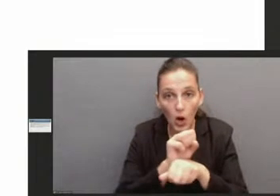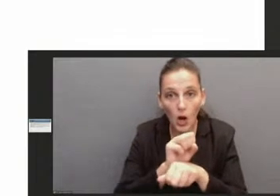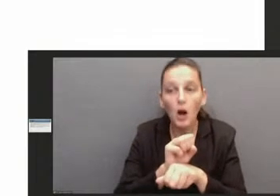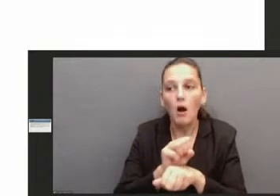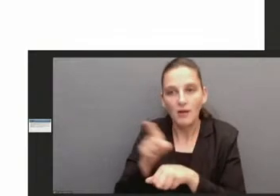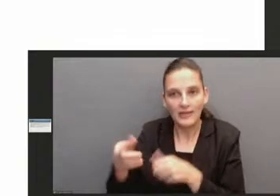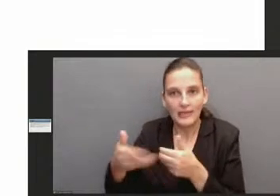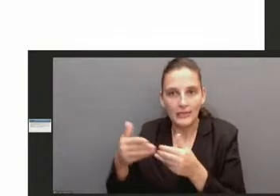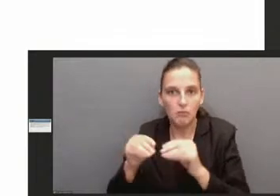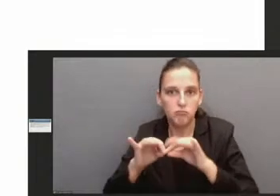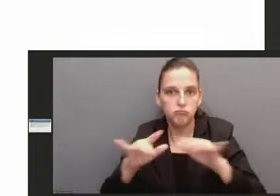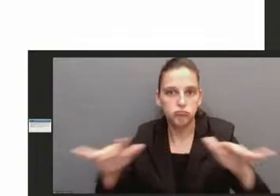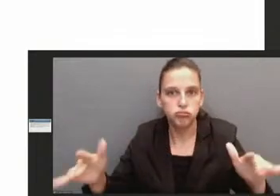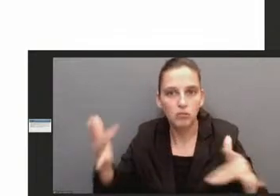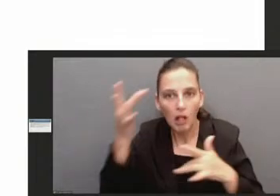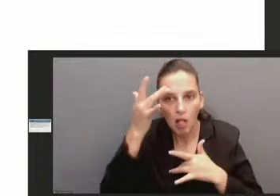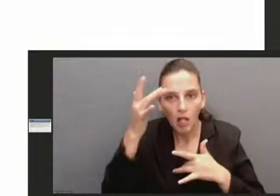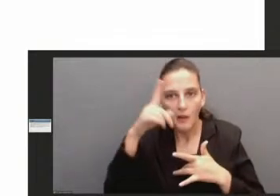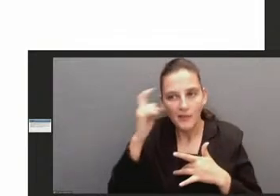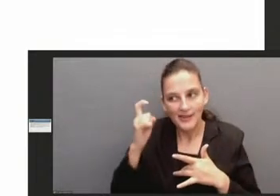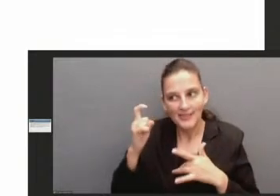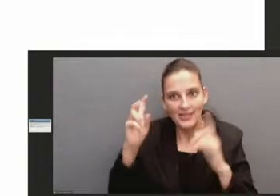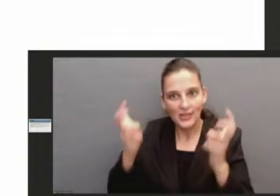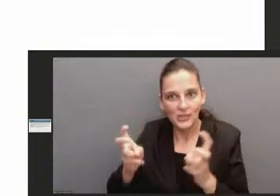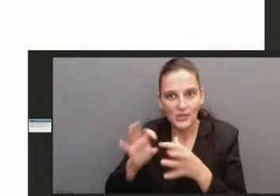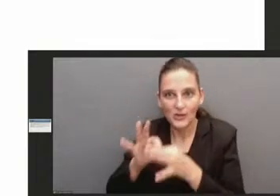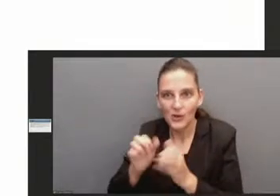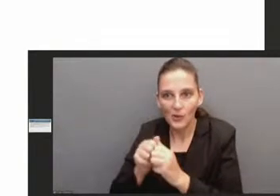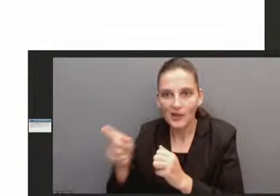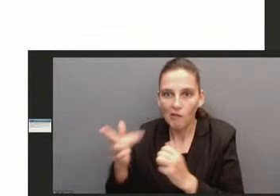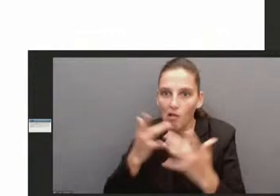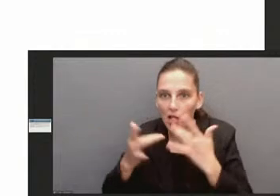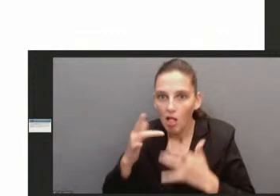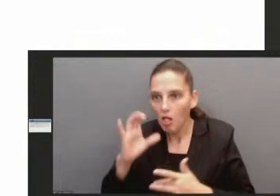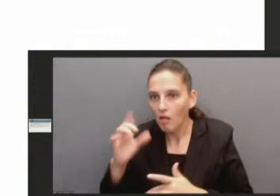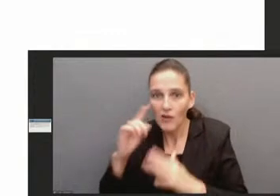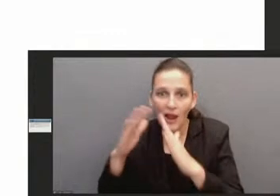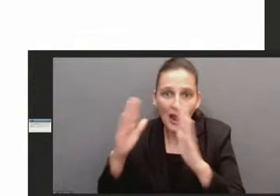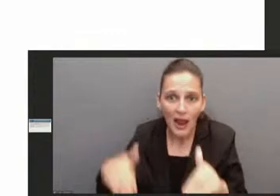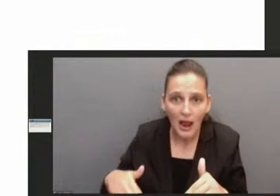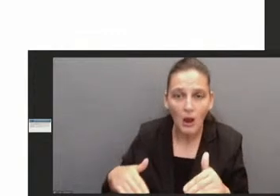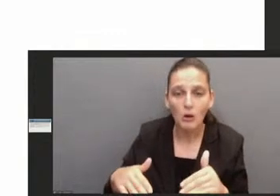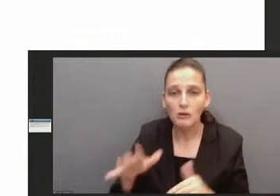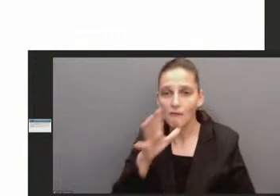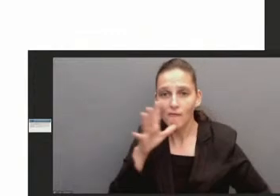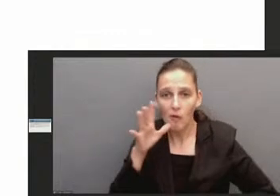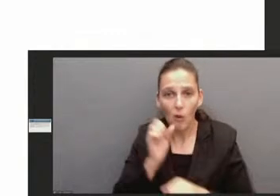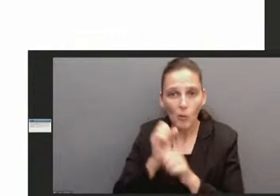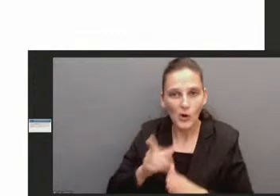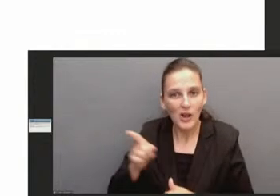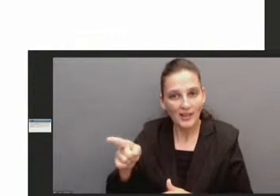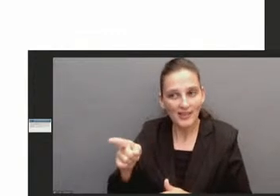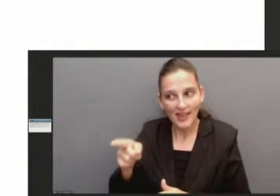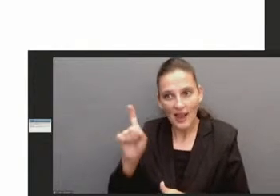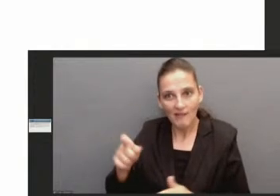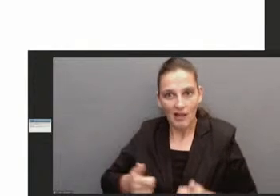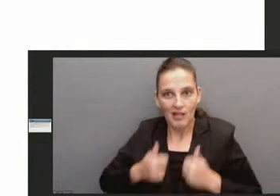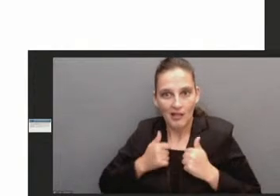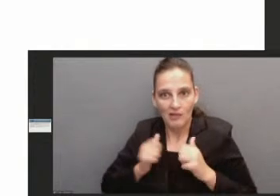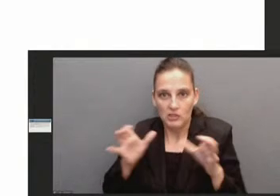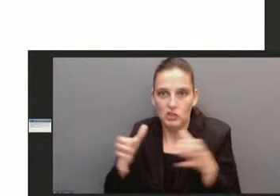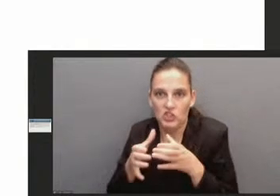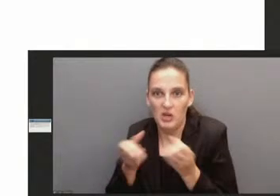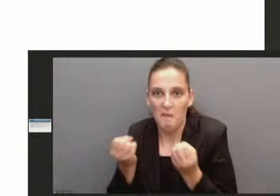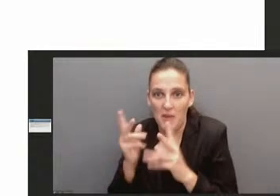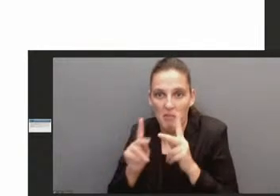were associated with the housing of migrant workers and others that are forced to live in cramped housing environments.